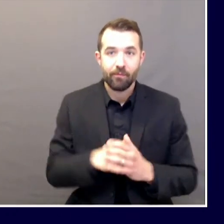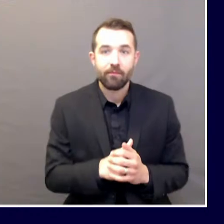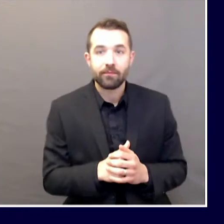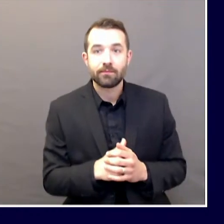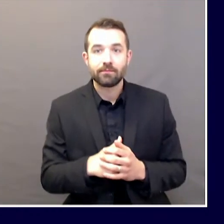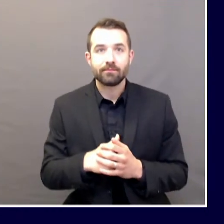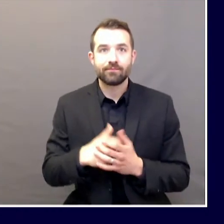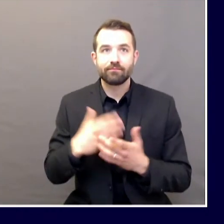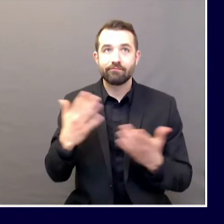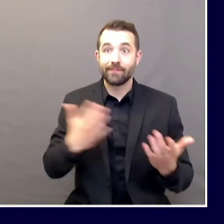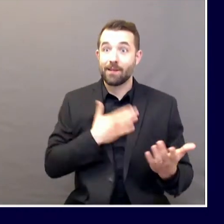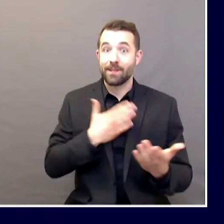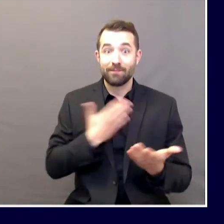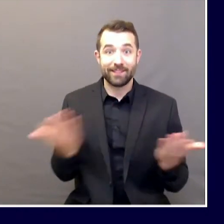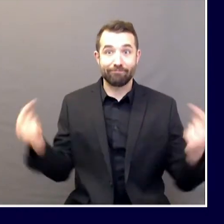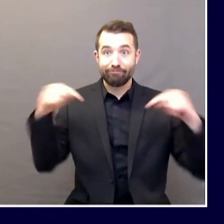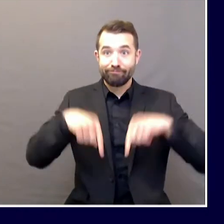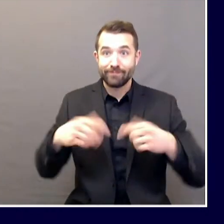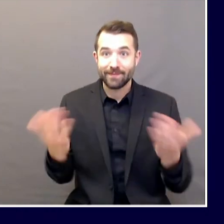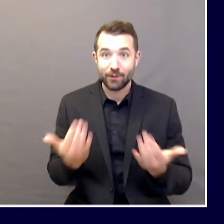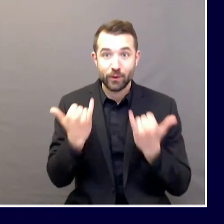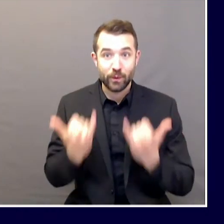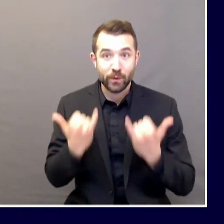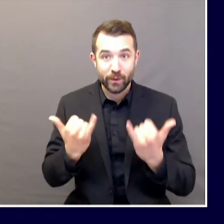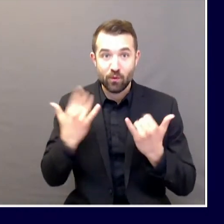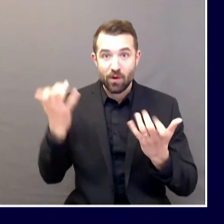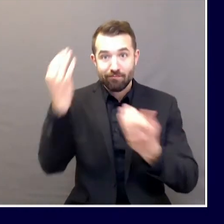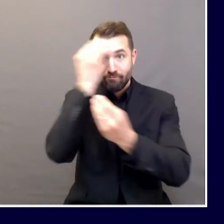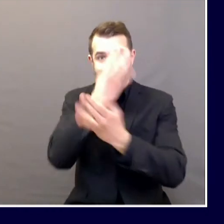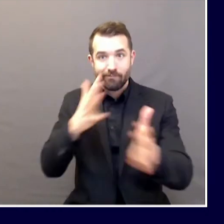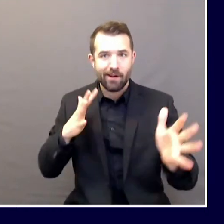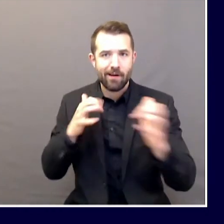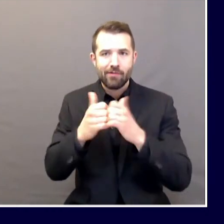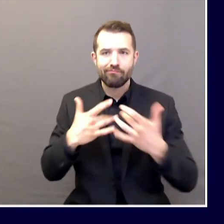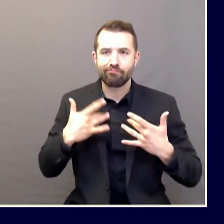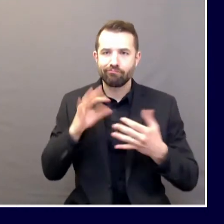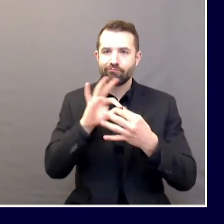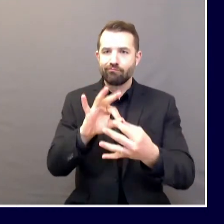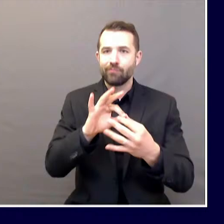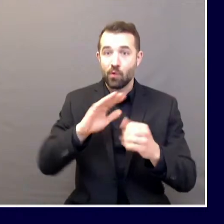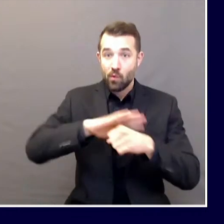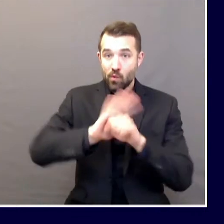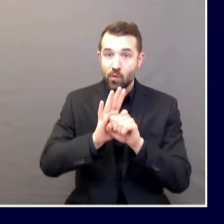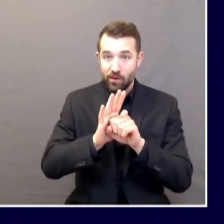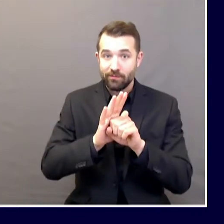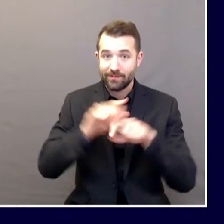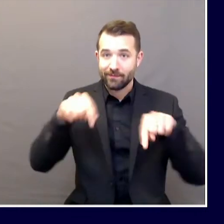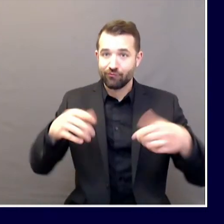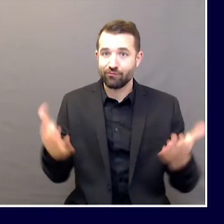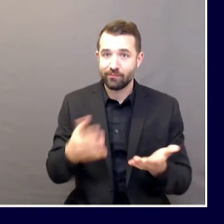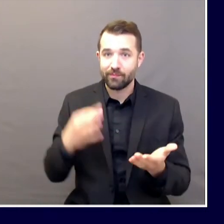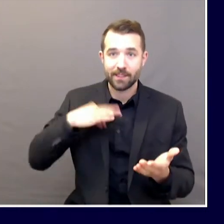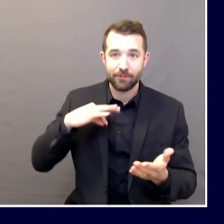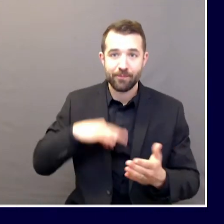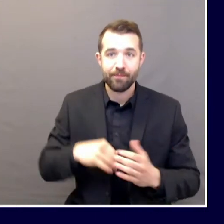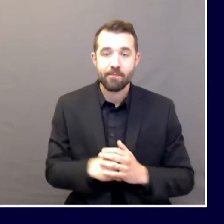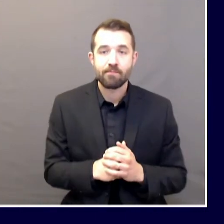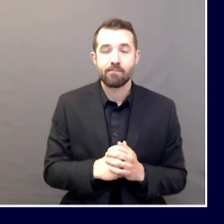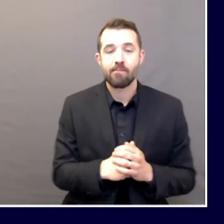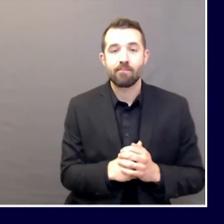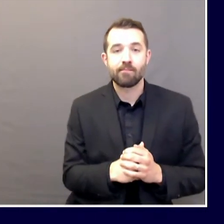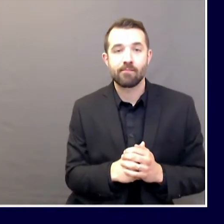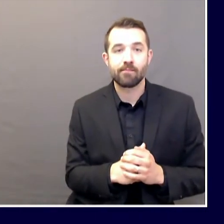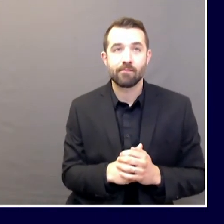join everyone this afternoon to provide you an update on where we are with respect to COVID-19 for the entire state of Maine